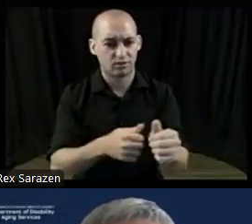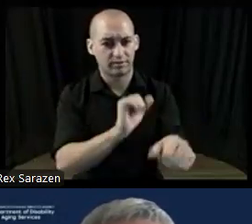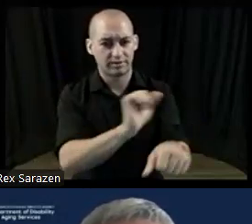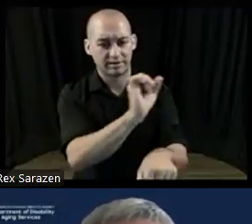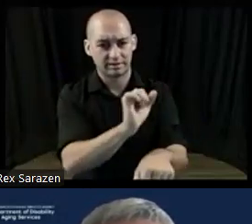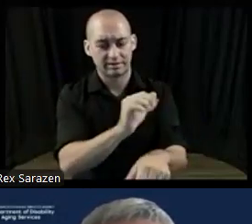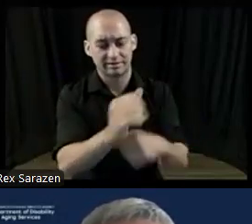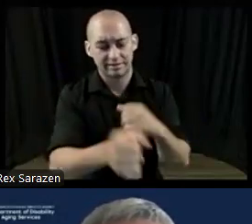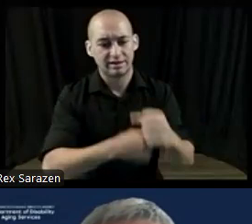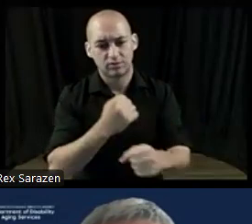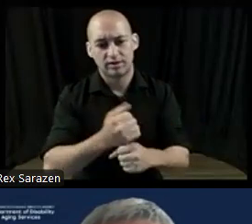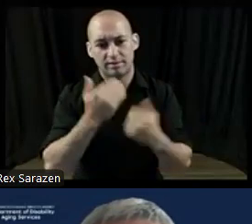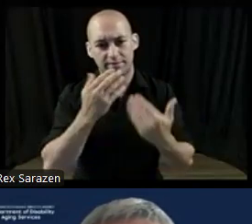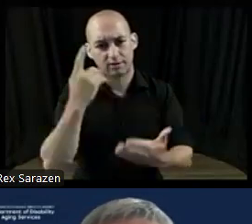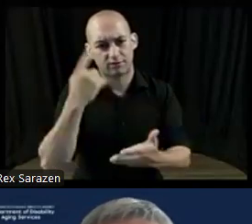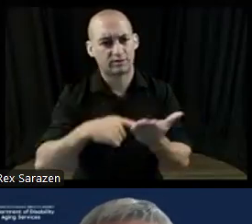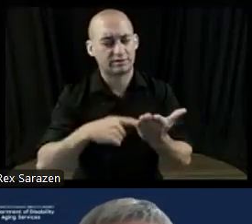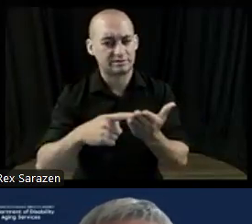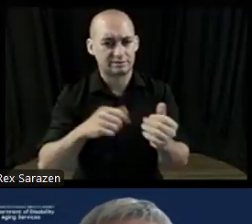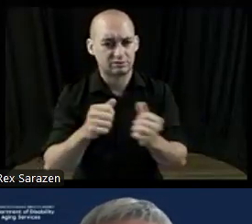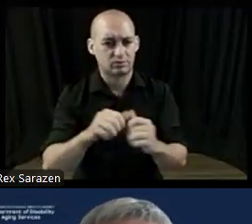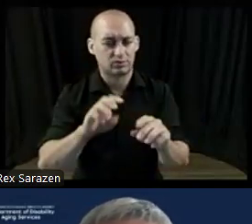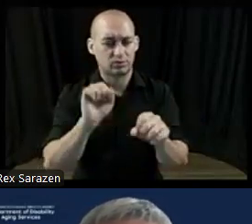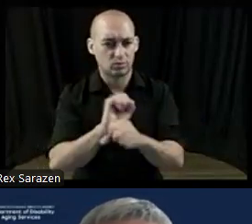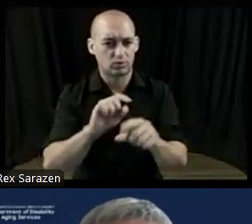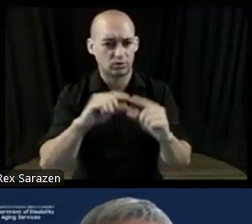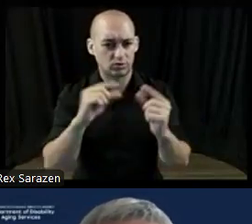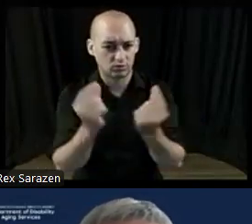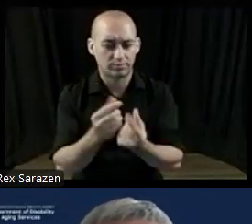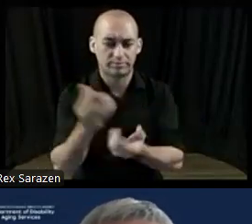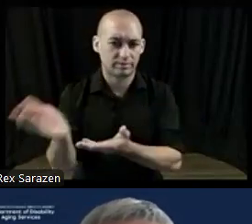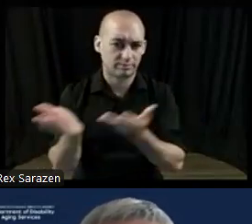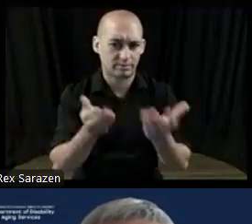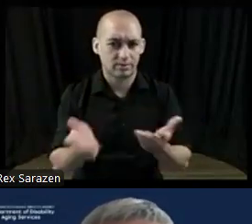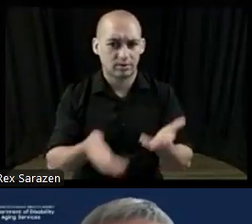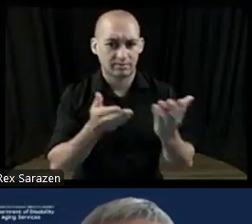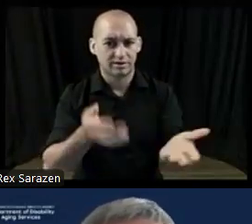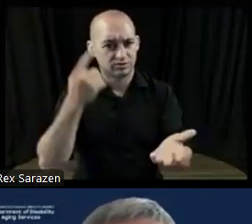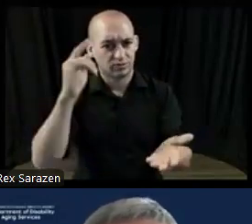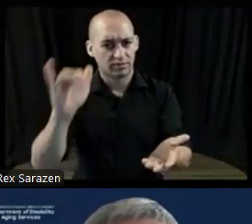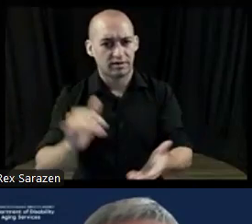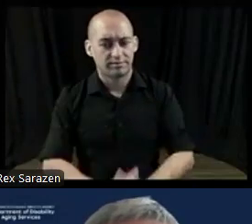for discussing that with the work group and coming up with some recommendations around that.